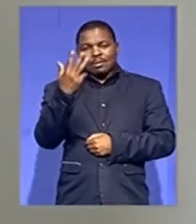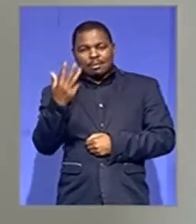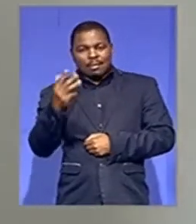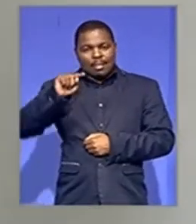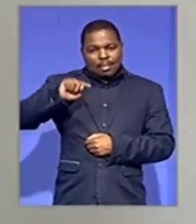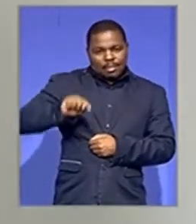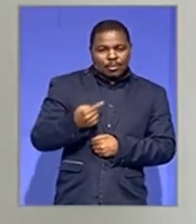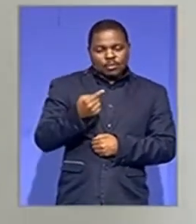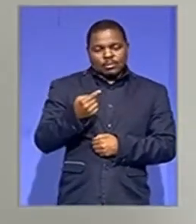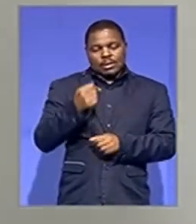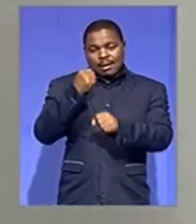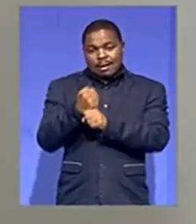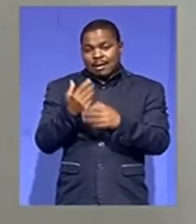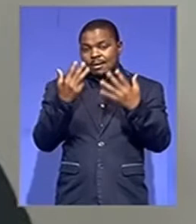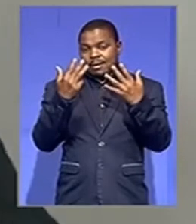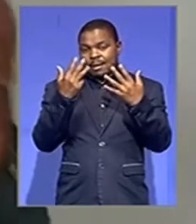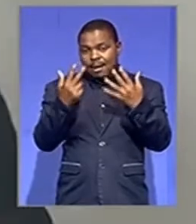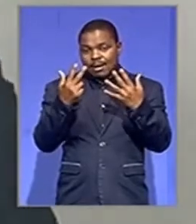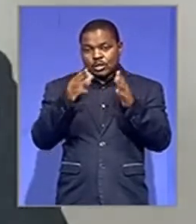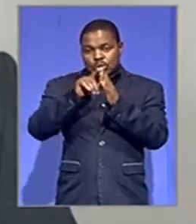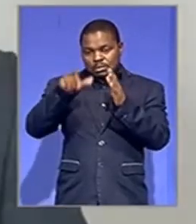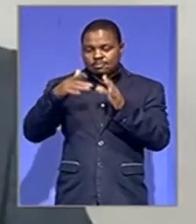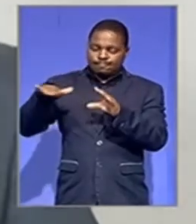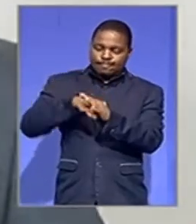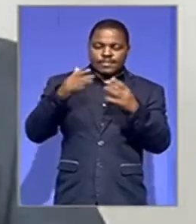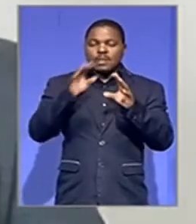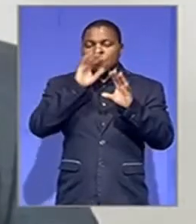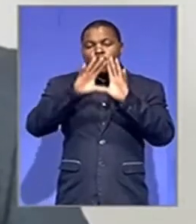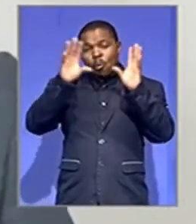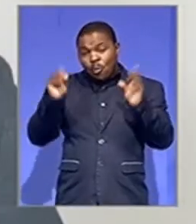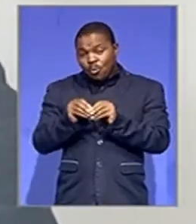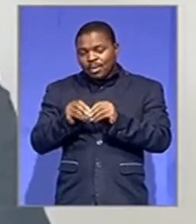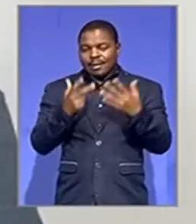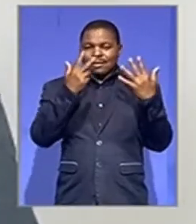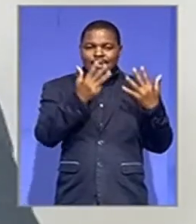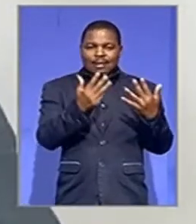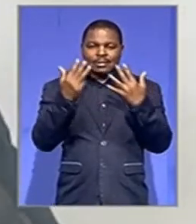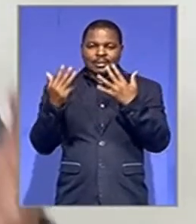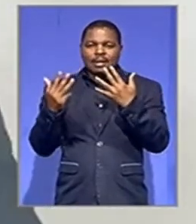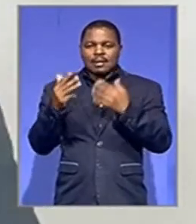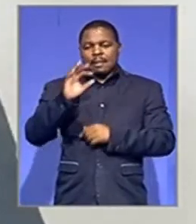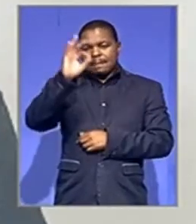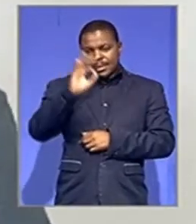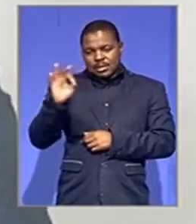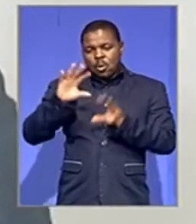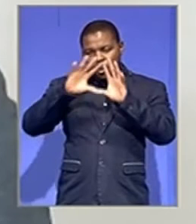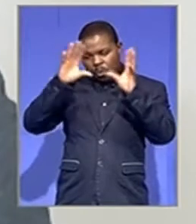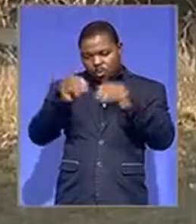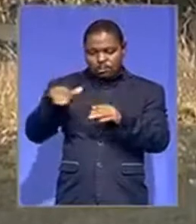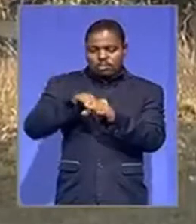229,000 for grade 8, and that amounts to 99% of the entire